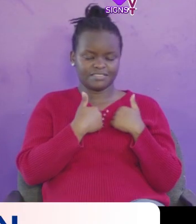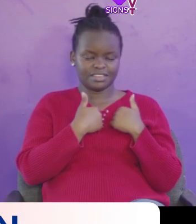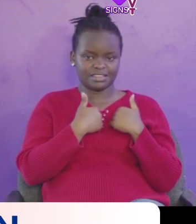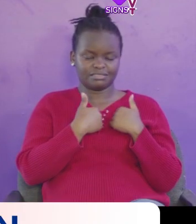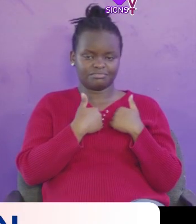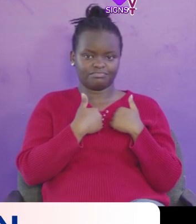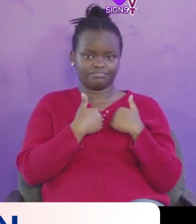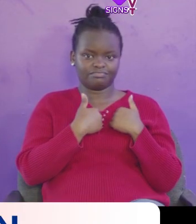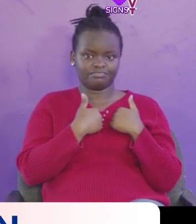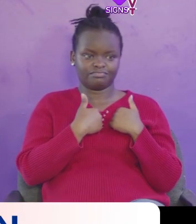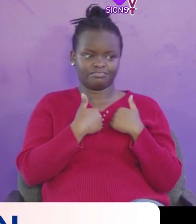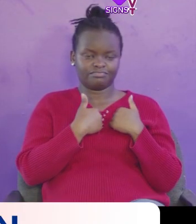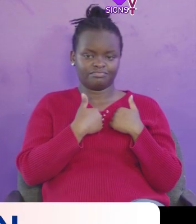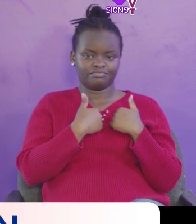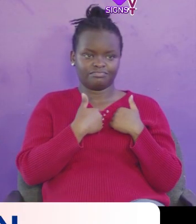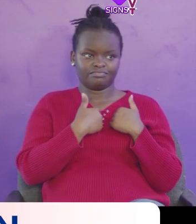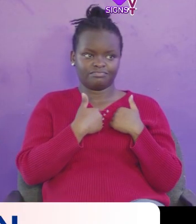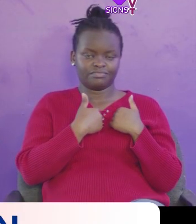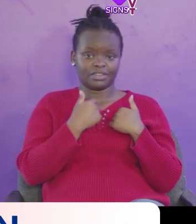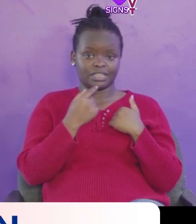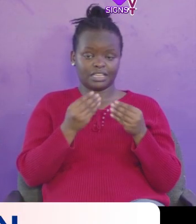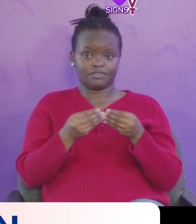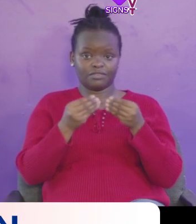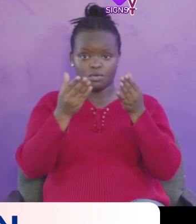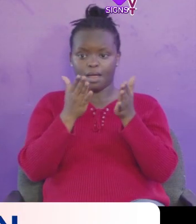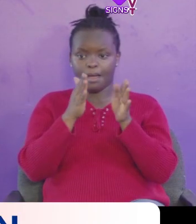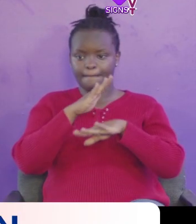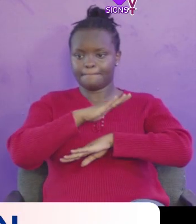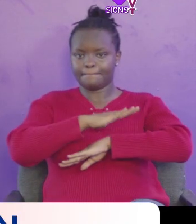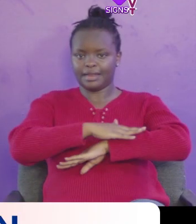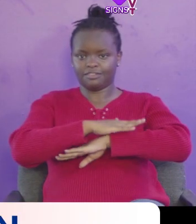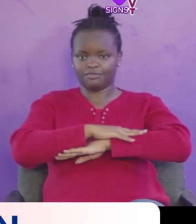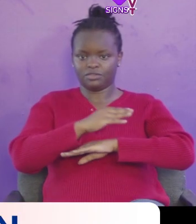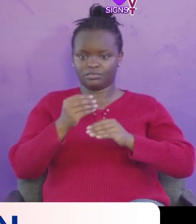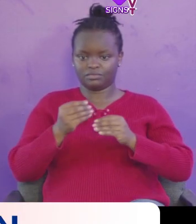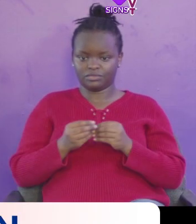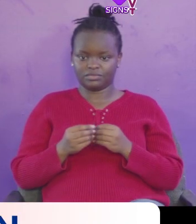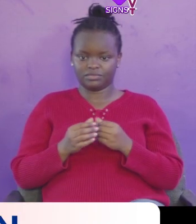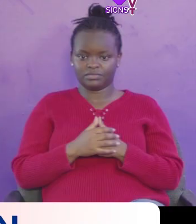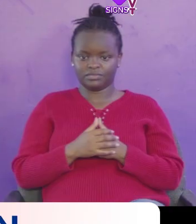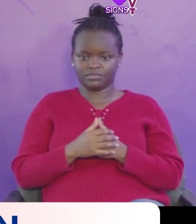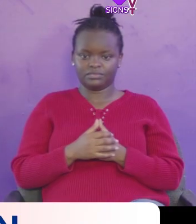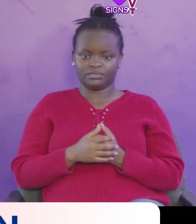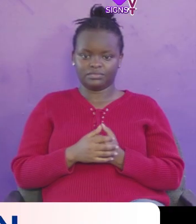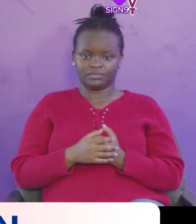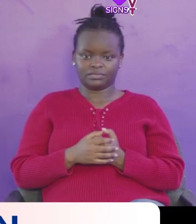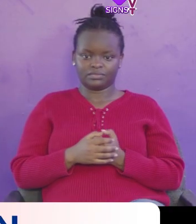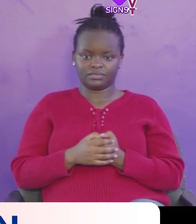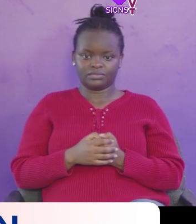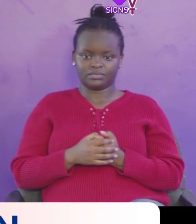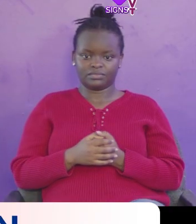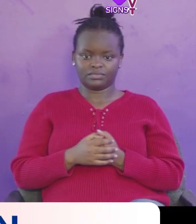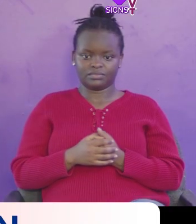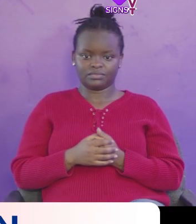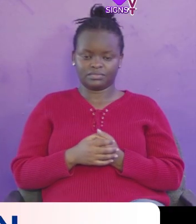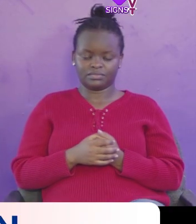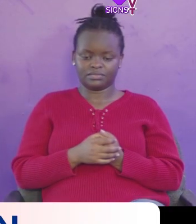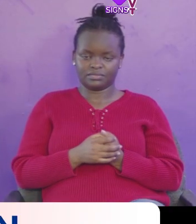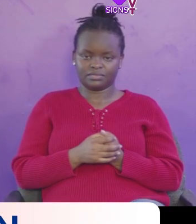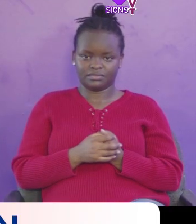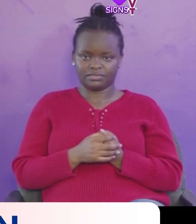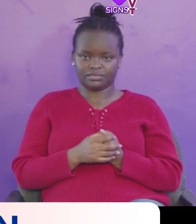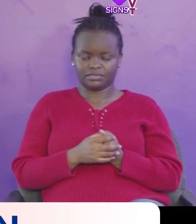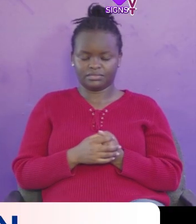I brought you here just to give you a platform kupitisha hiyo suggestions. Yeah. Suggestion number one. Number